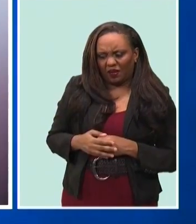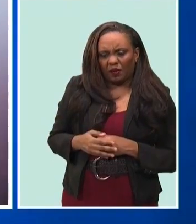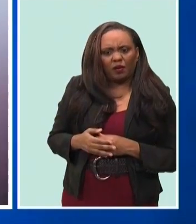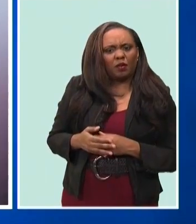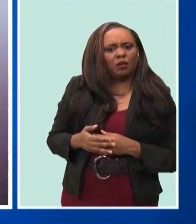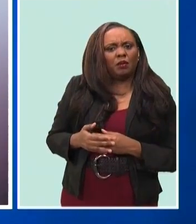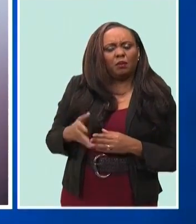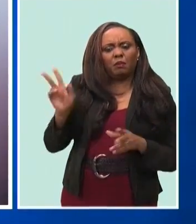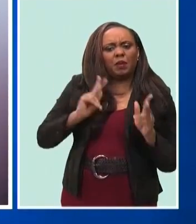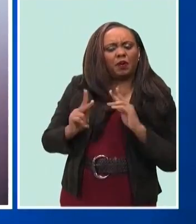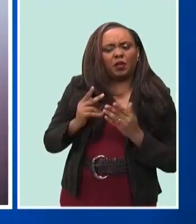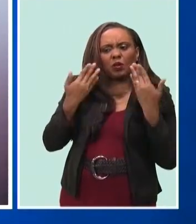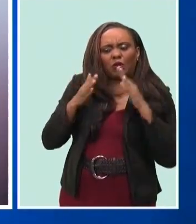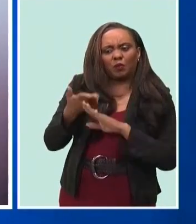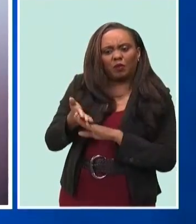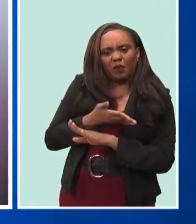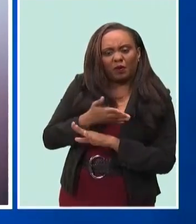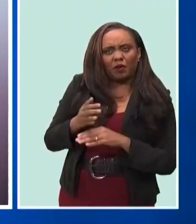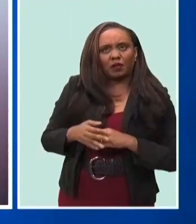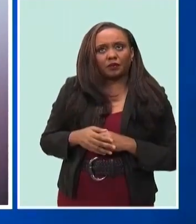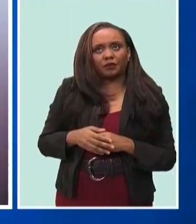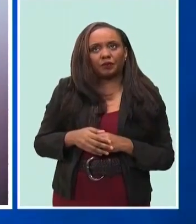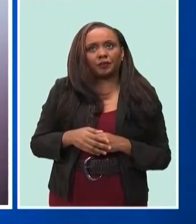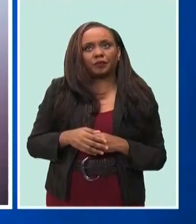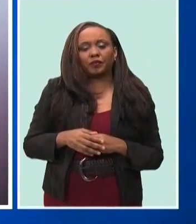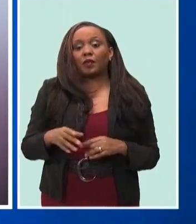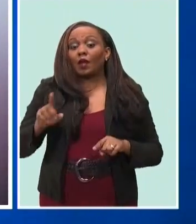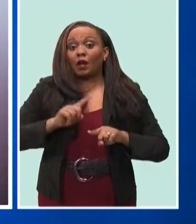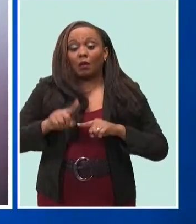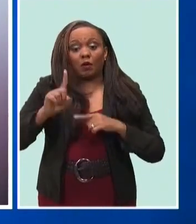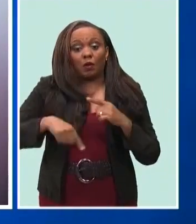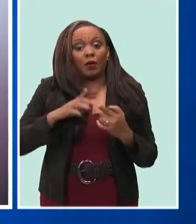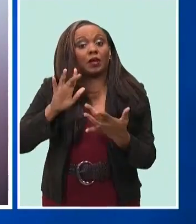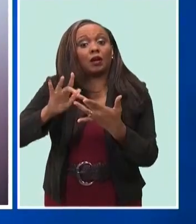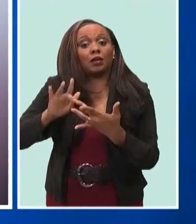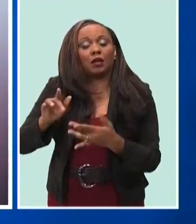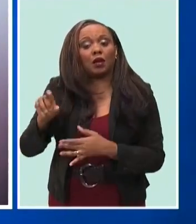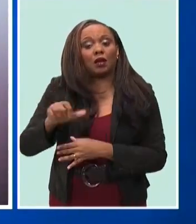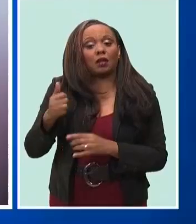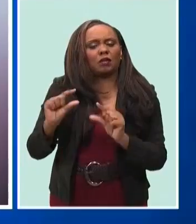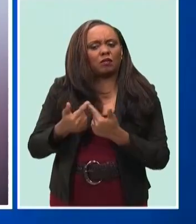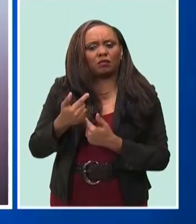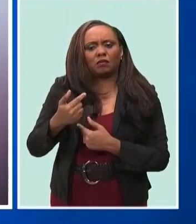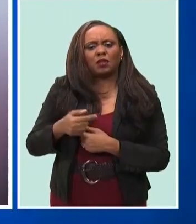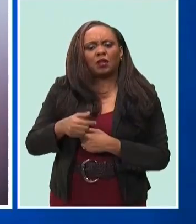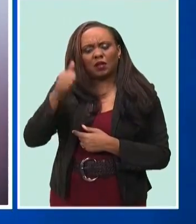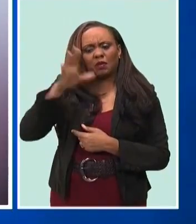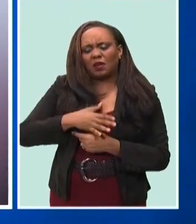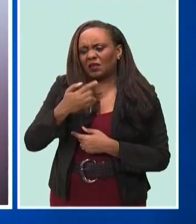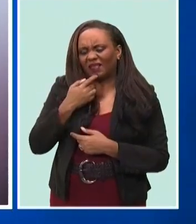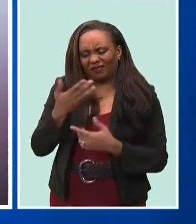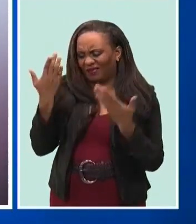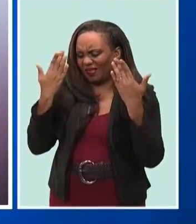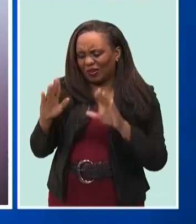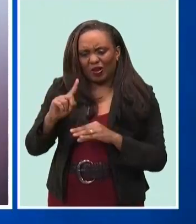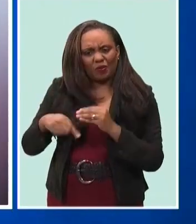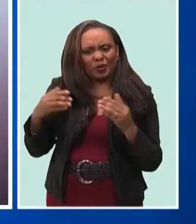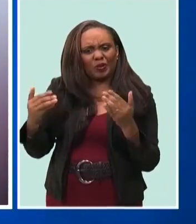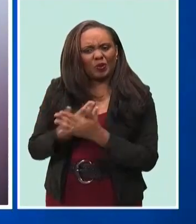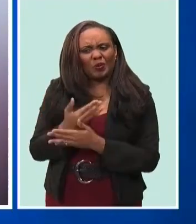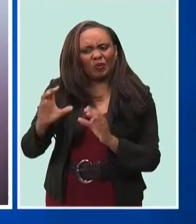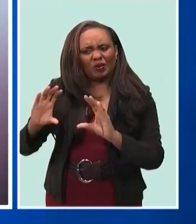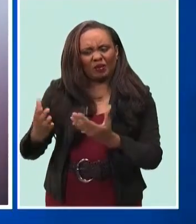informed, so we all know. But when contacted, leader of the Lost Tribe, Valmiki Maharaj, said he too was unaware of the new category. But band